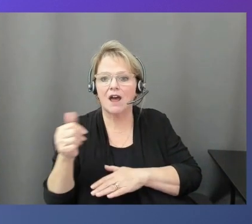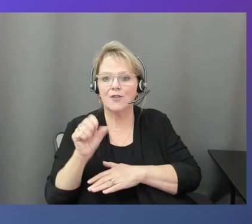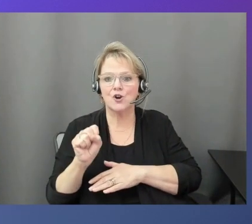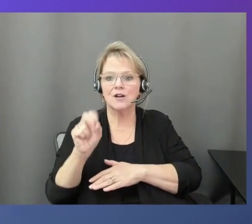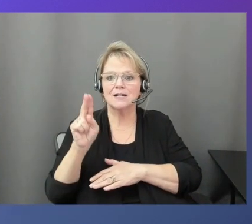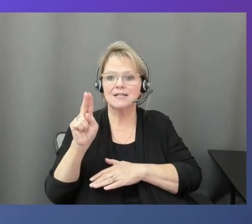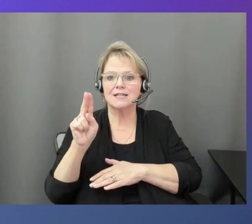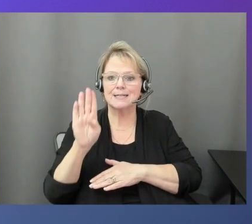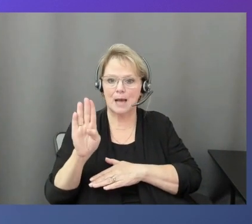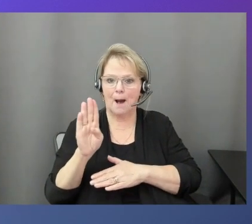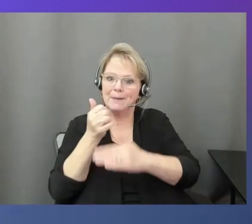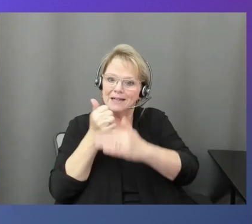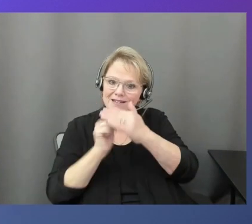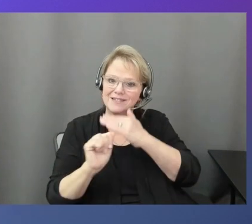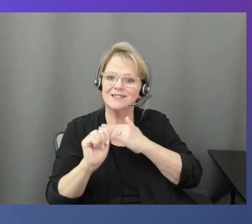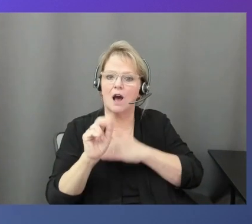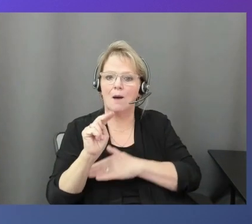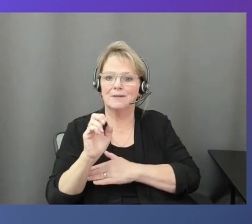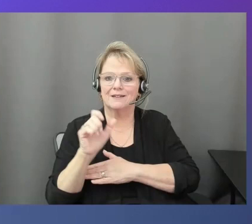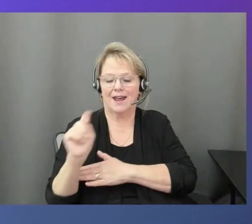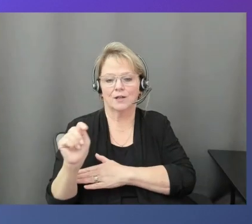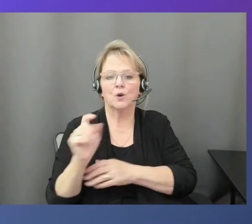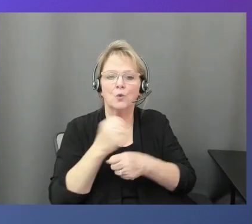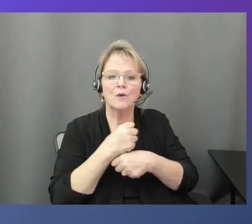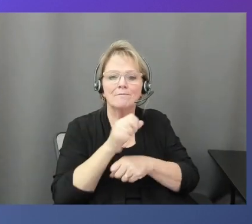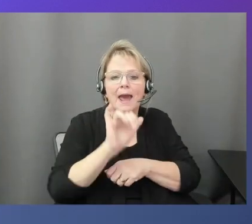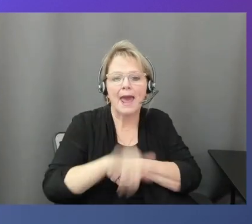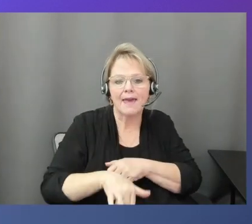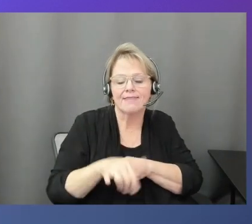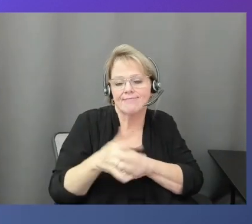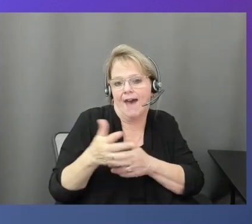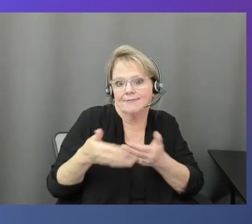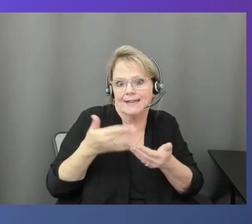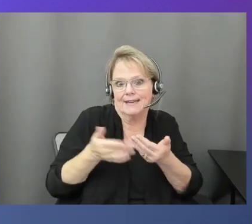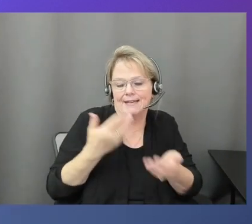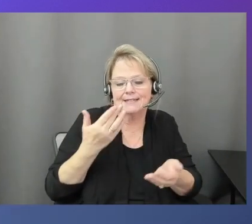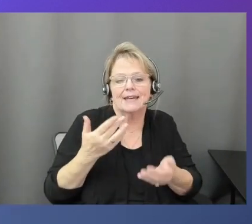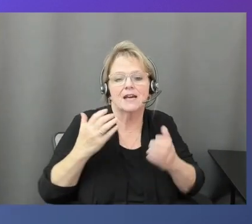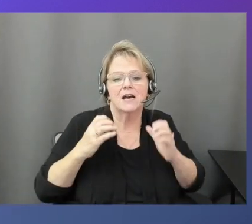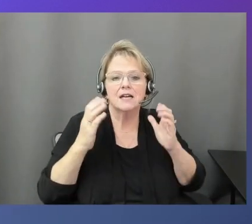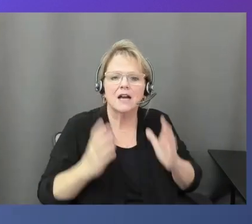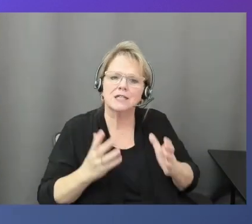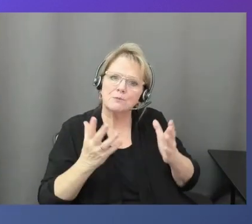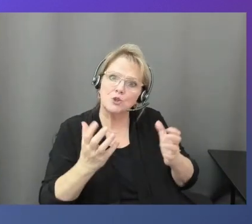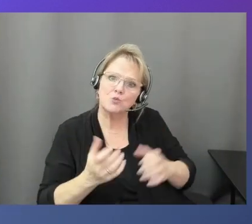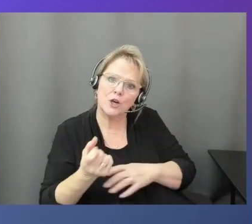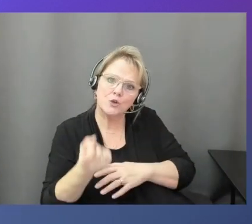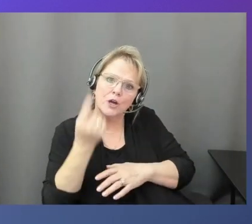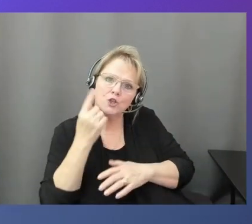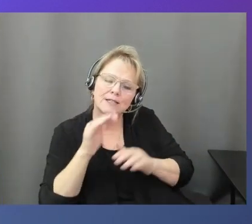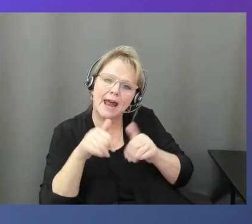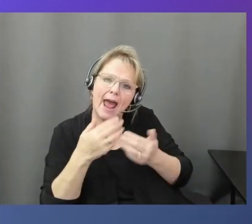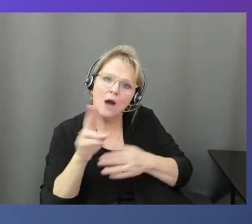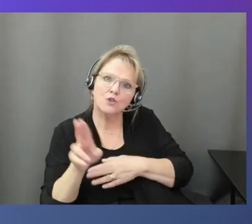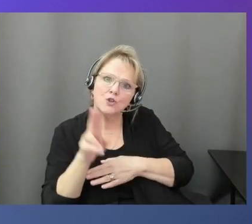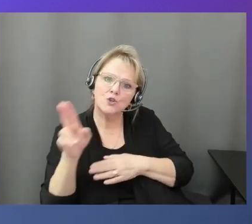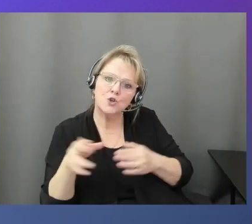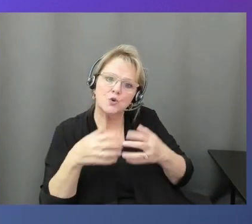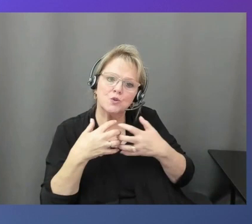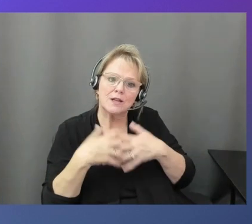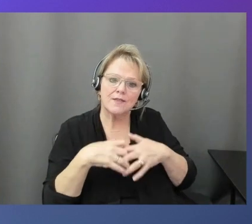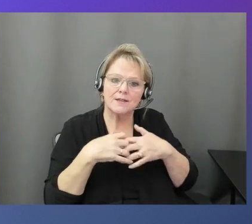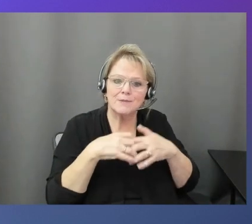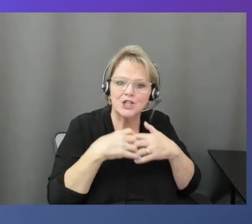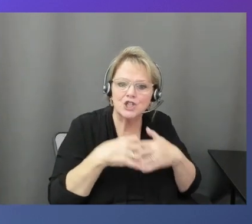made geo-distribution easy. But that's just the compute. Customers then wanted to understand how to use machine learning workflows. That's